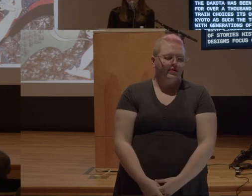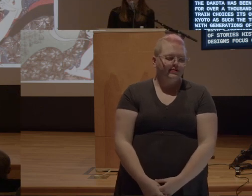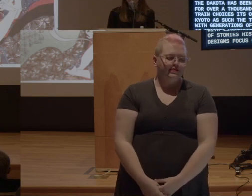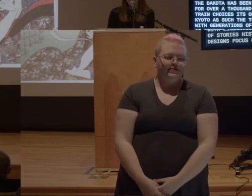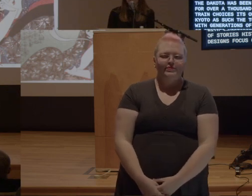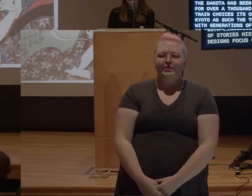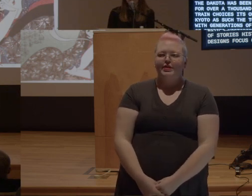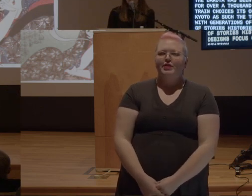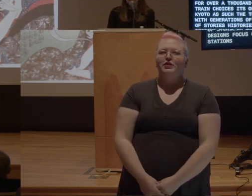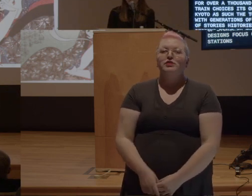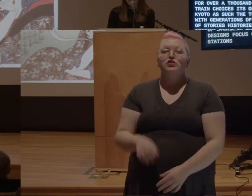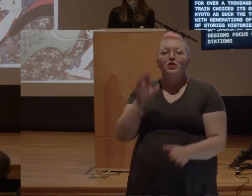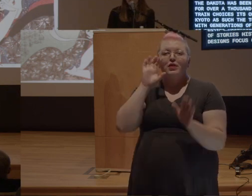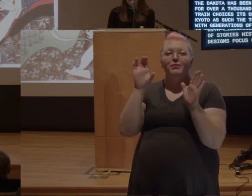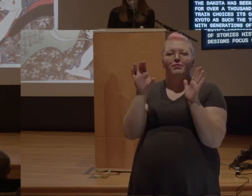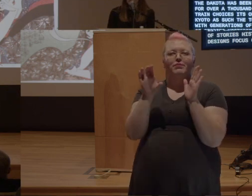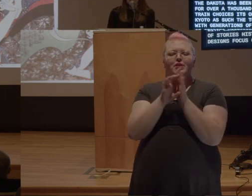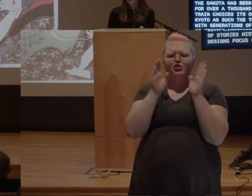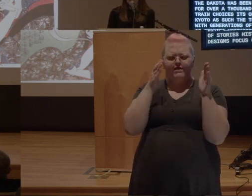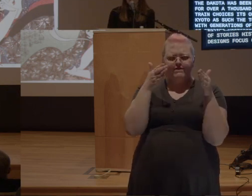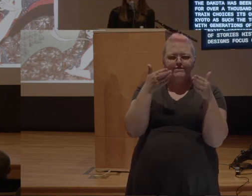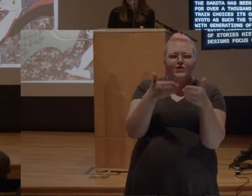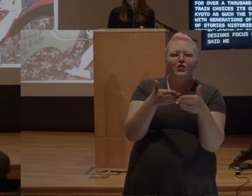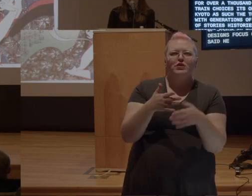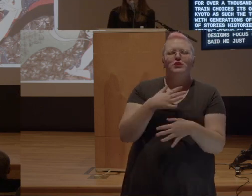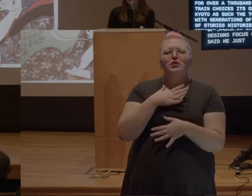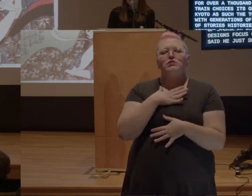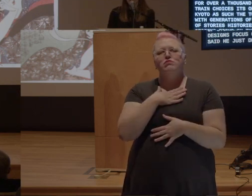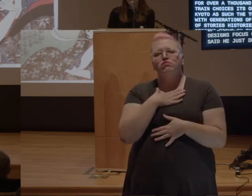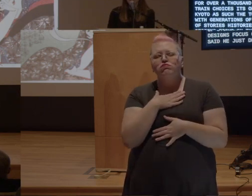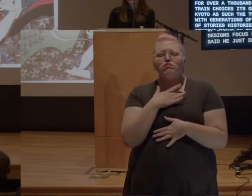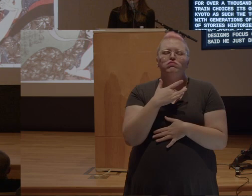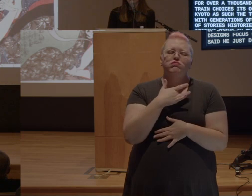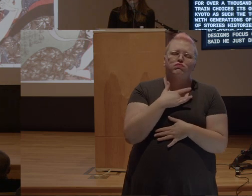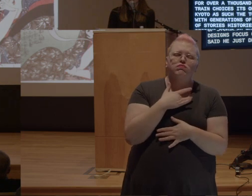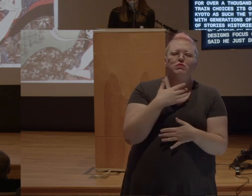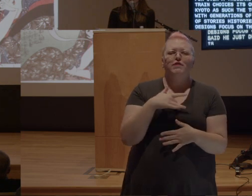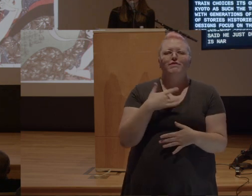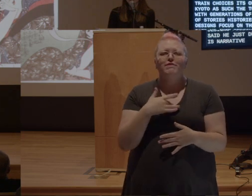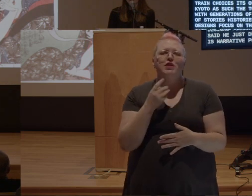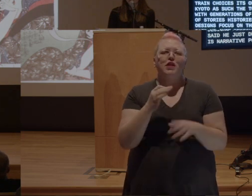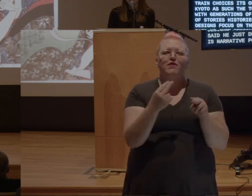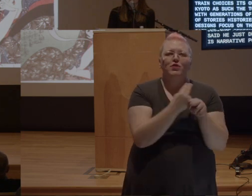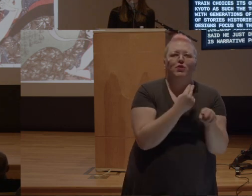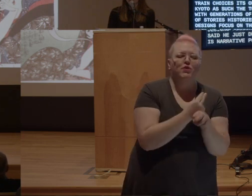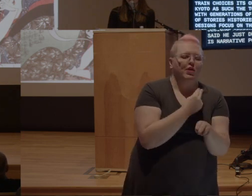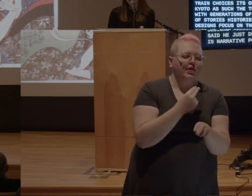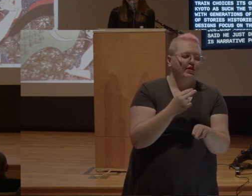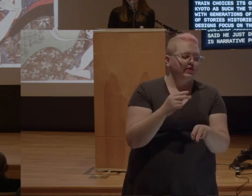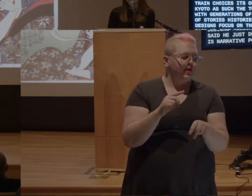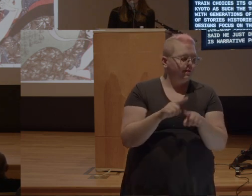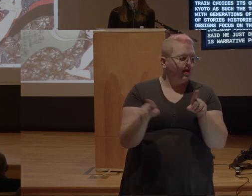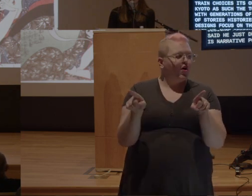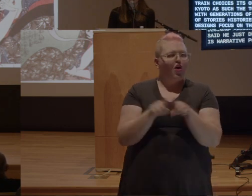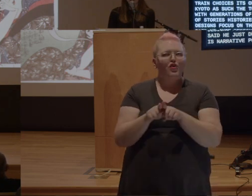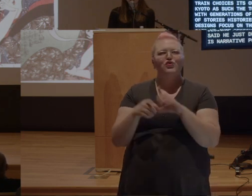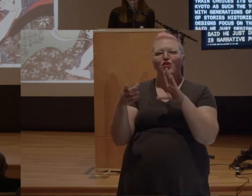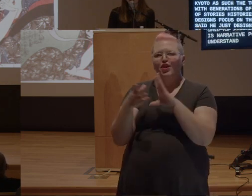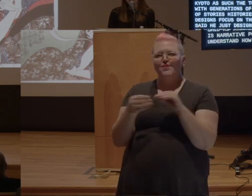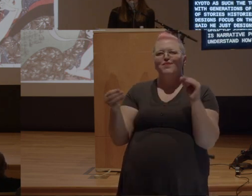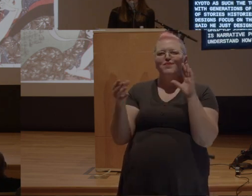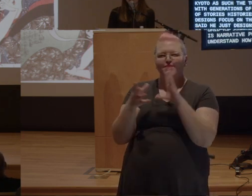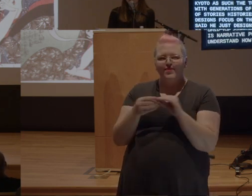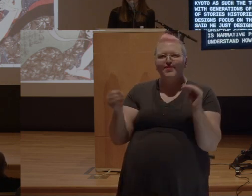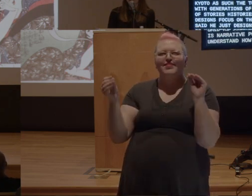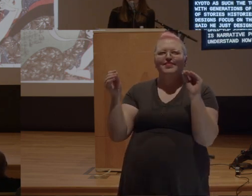post stations, he also produced designs that foreground the highway's narrative potential, which can help us understand how